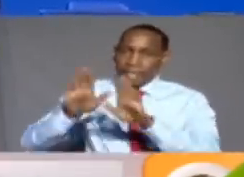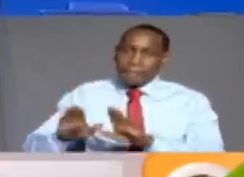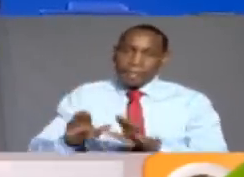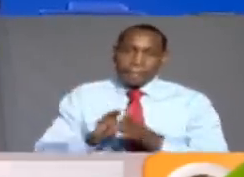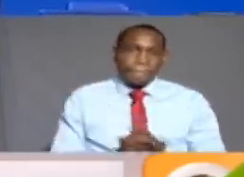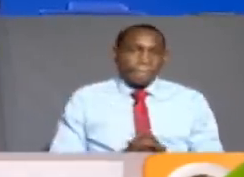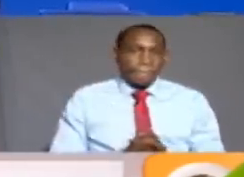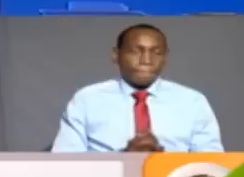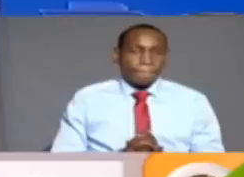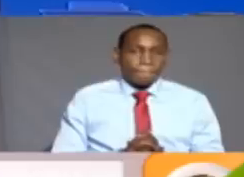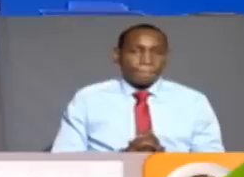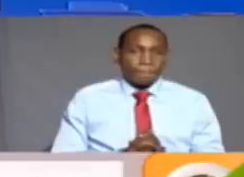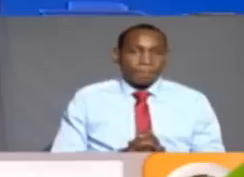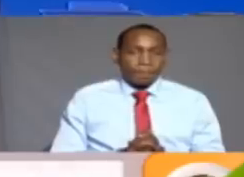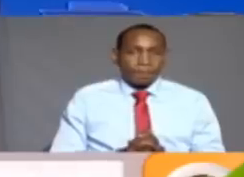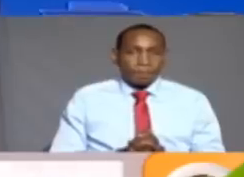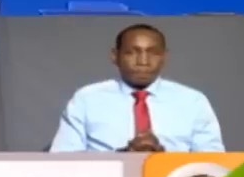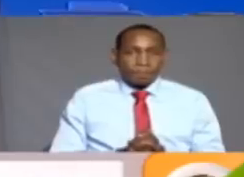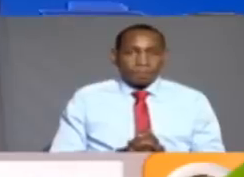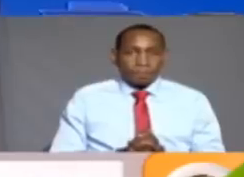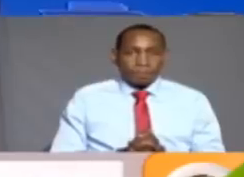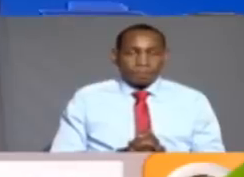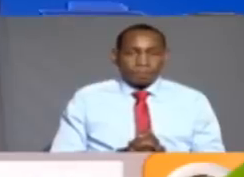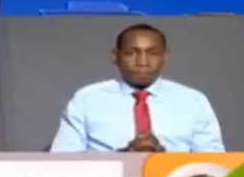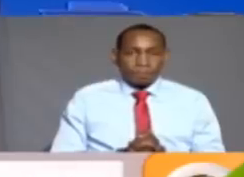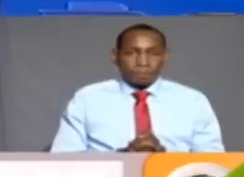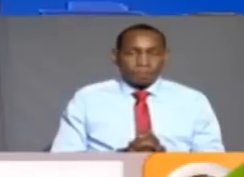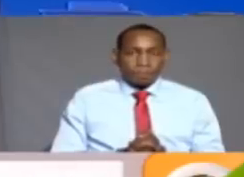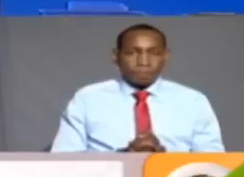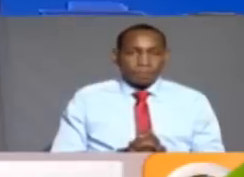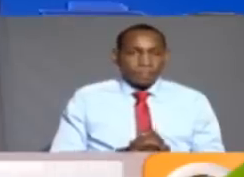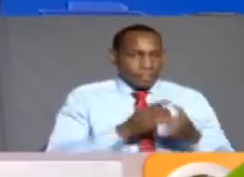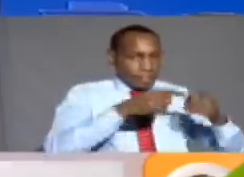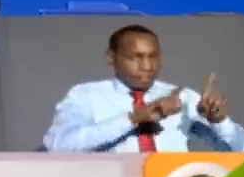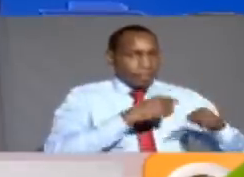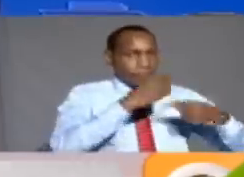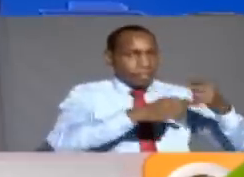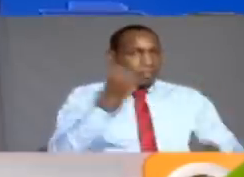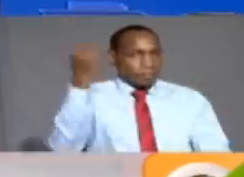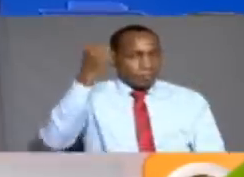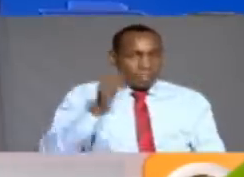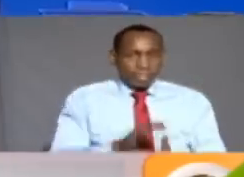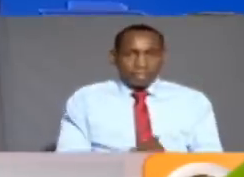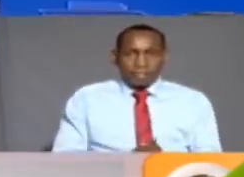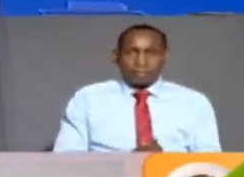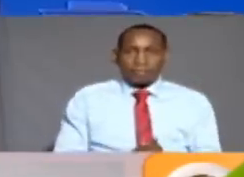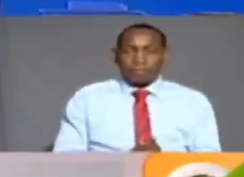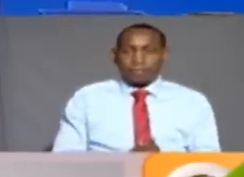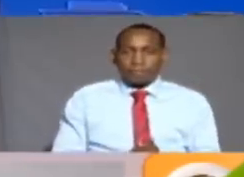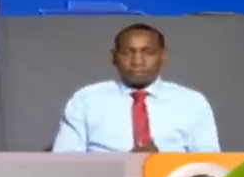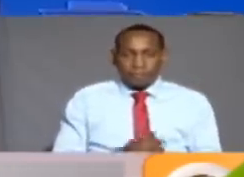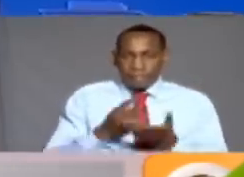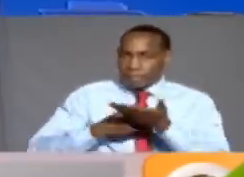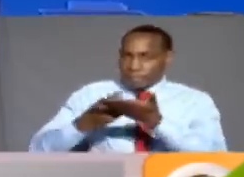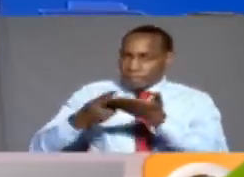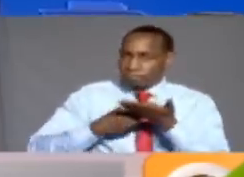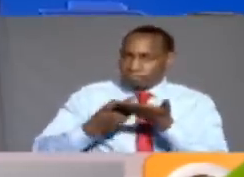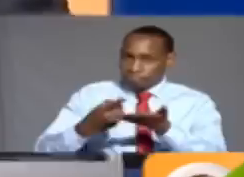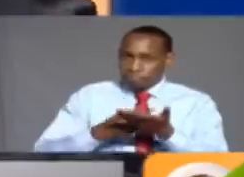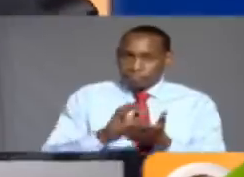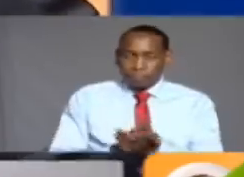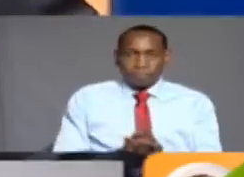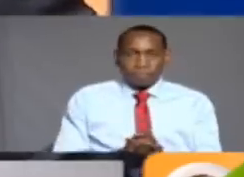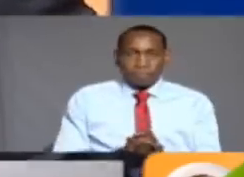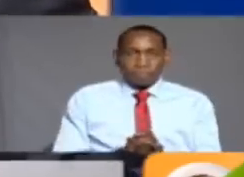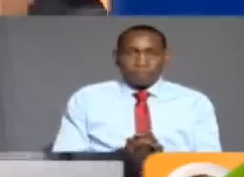it's even I think, even so I think campaigning. Even I think it's ironical. Yeah, so you've been going around doing politics, yes, and campaigning either yes. way. Yes, and it's so actually very what makes unfortunate. You special? I wish,